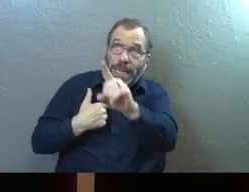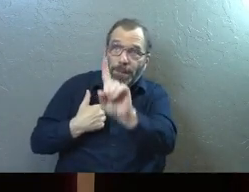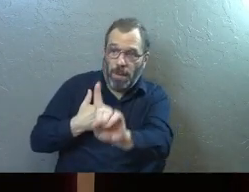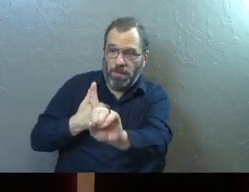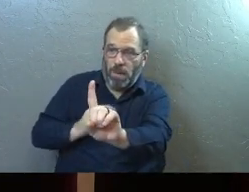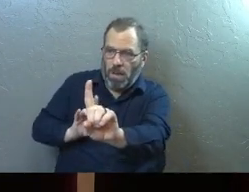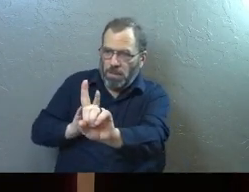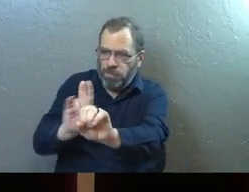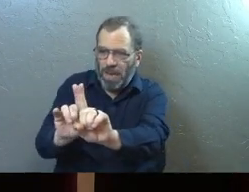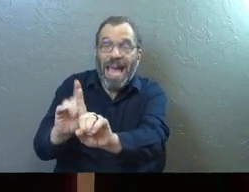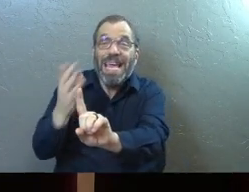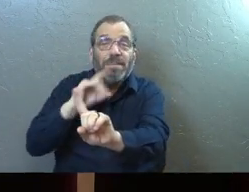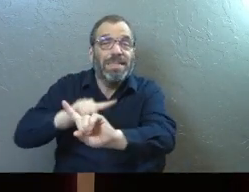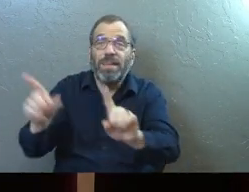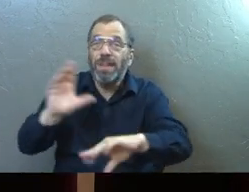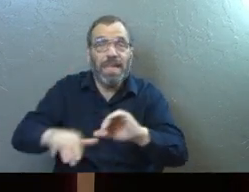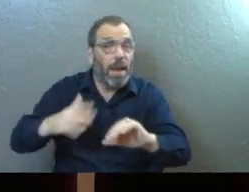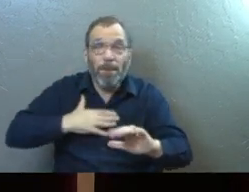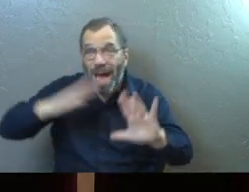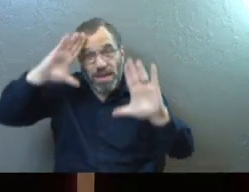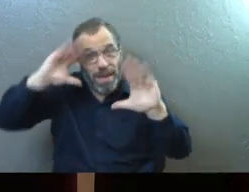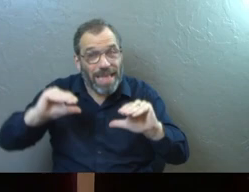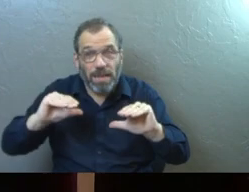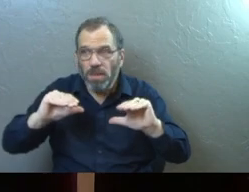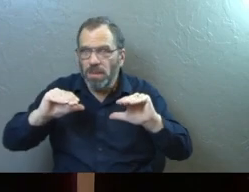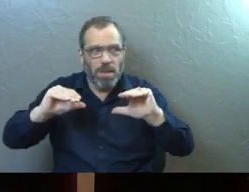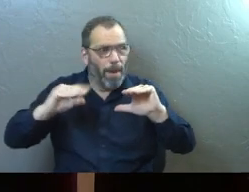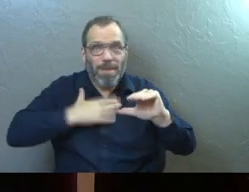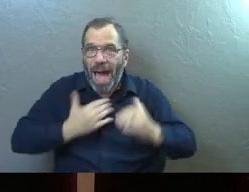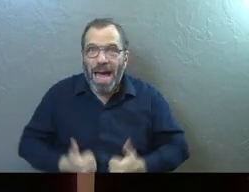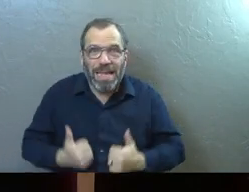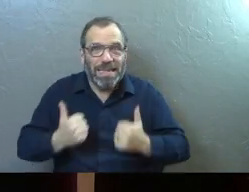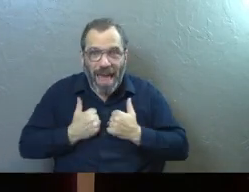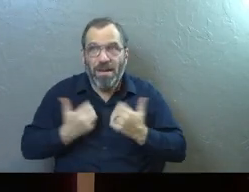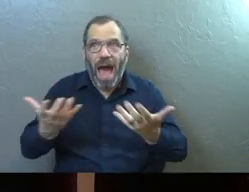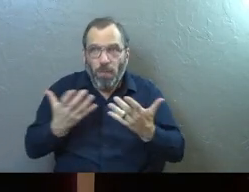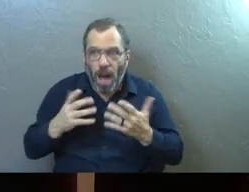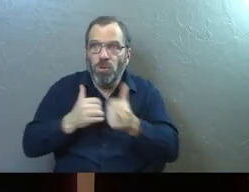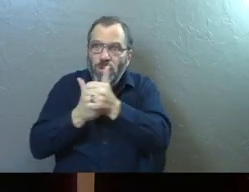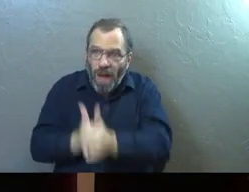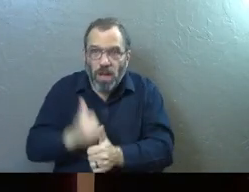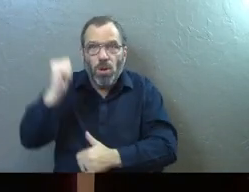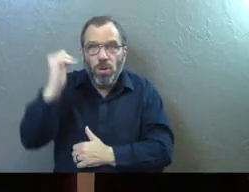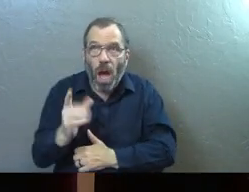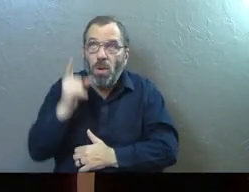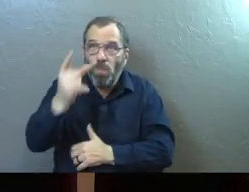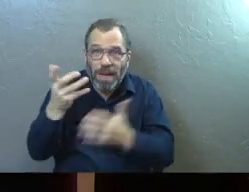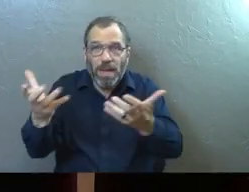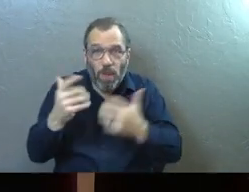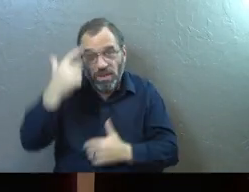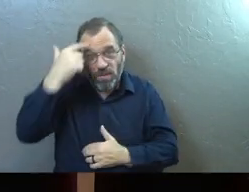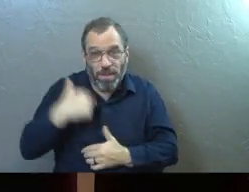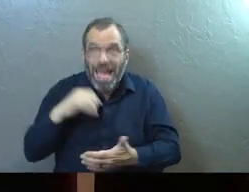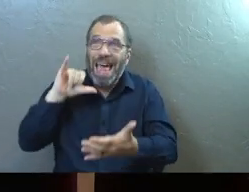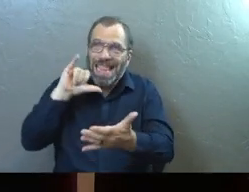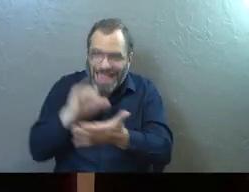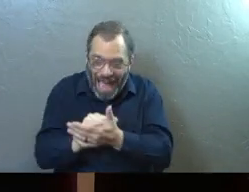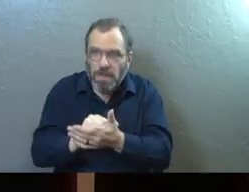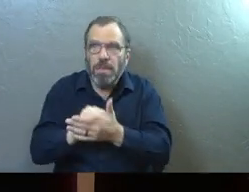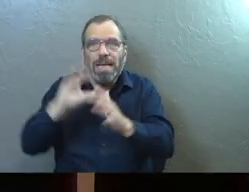going. And even if it's completely different from what I thought was going to happen in my life, I want to follow God and what he has for me. And that's how